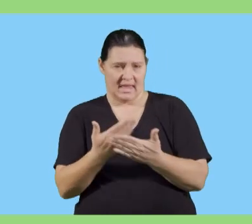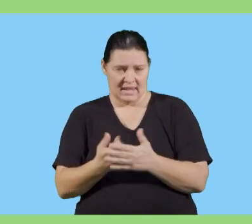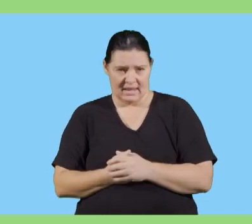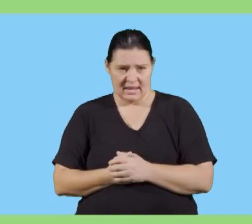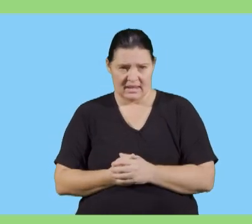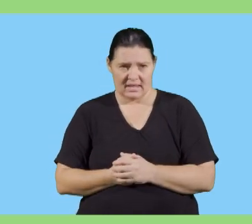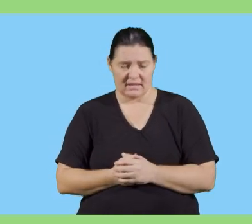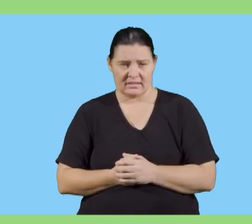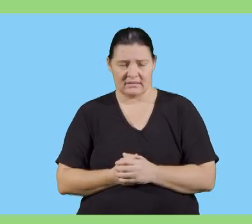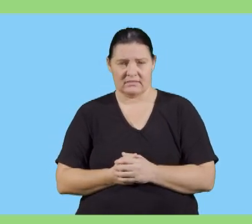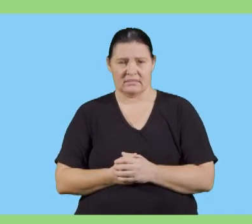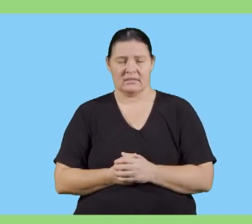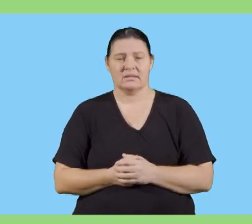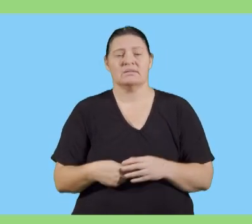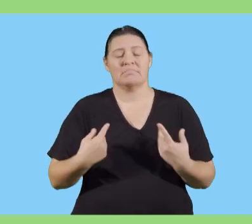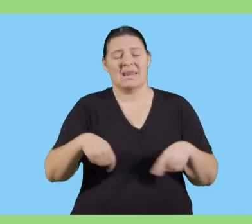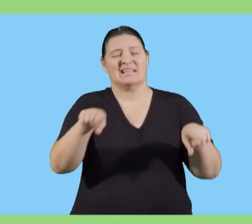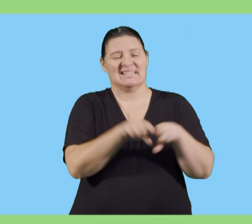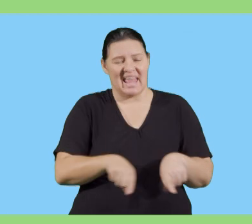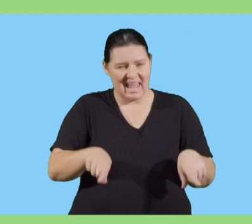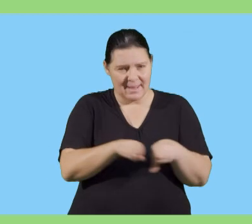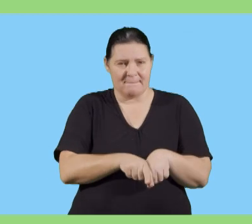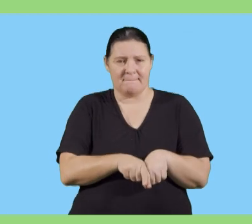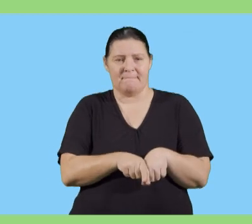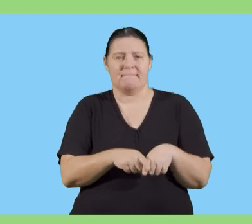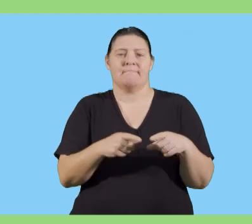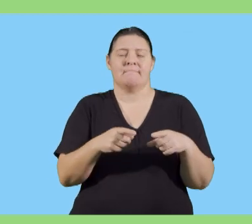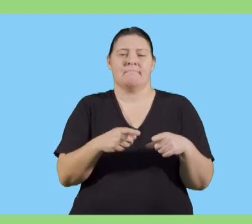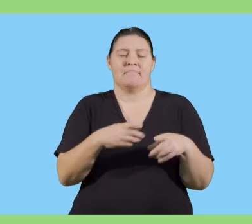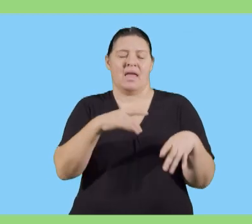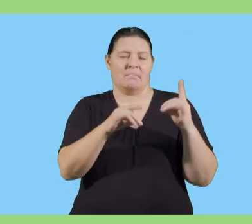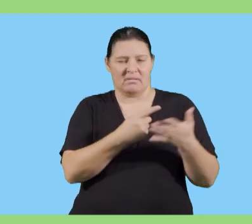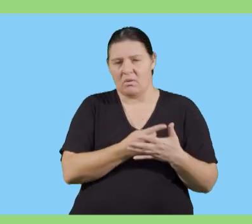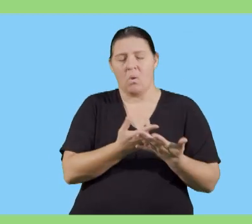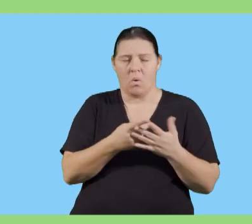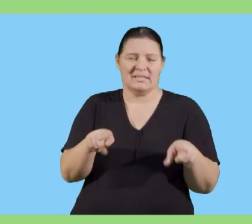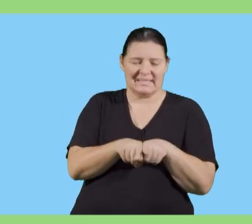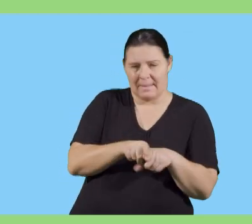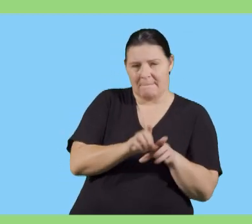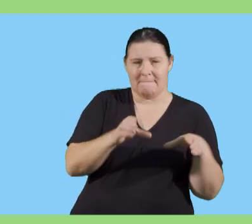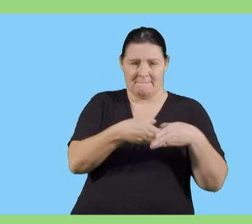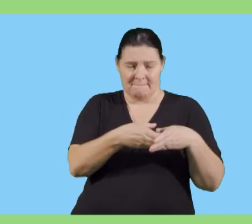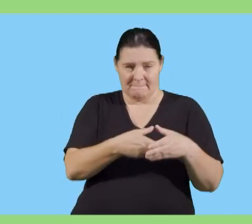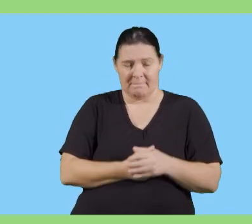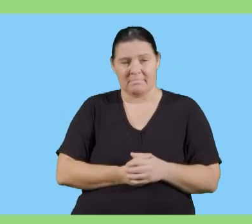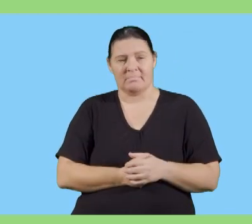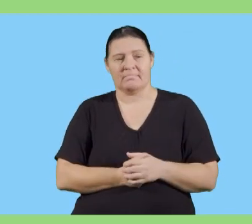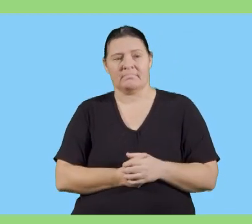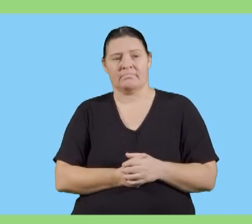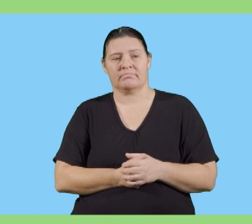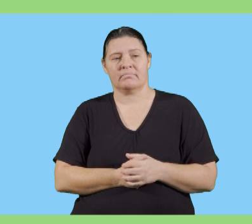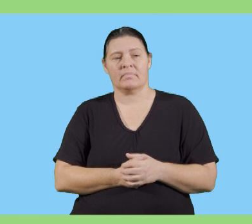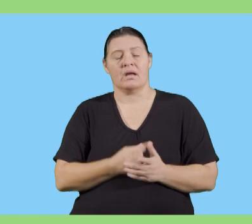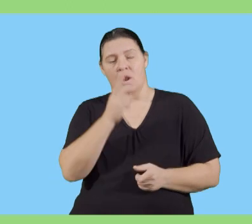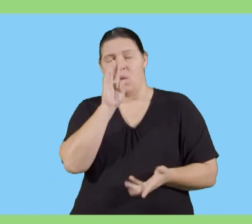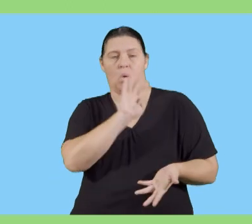same organisms or organisms of the same species, rather. Then we are going to look at community. A